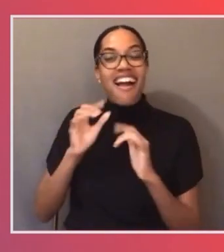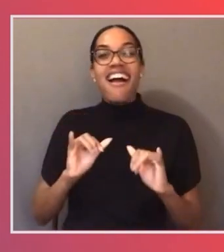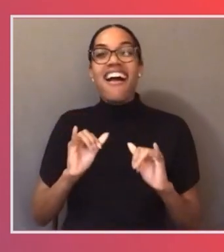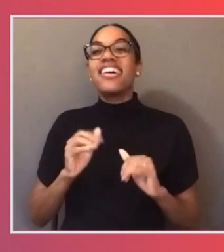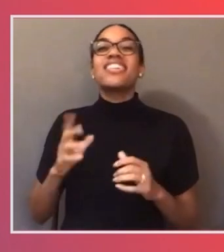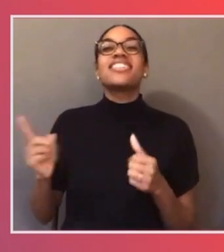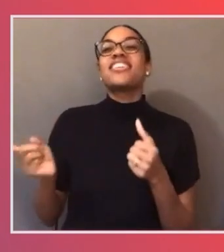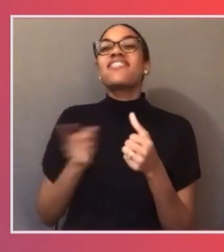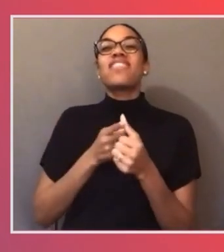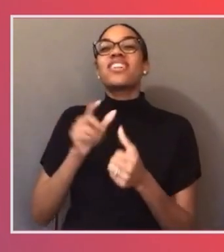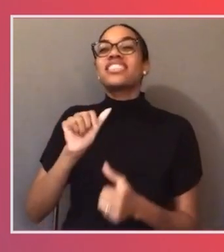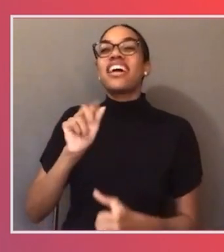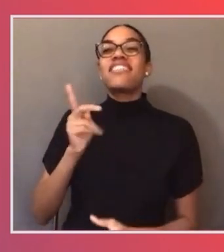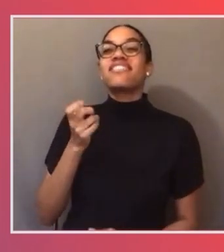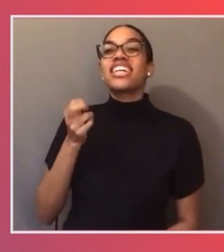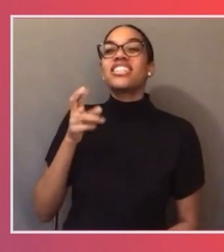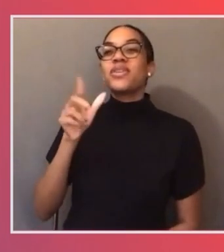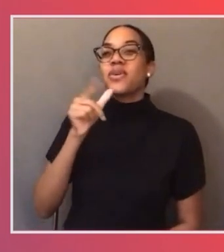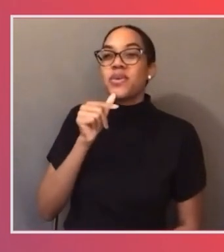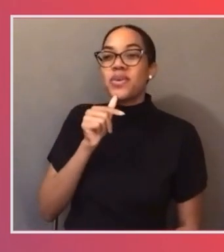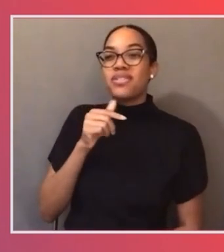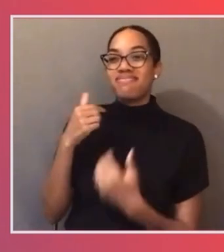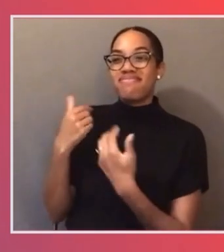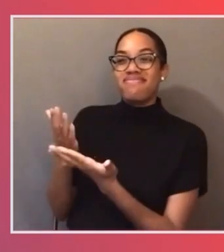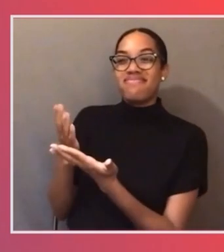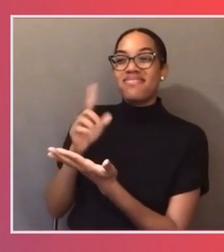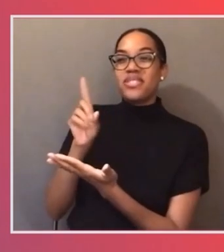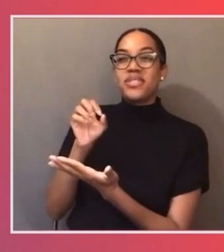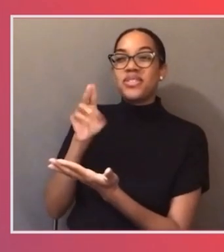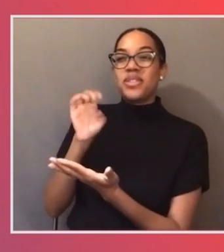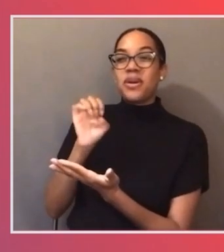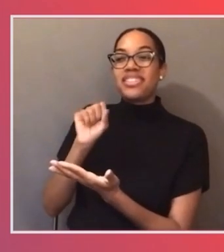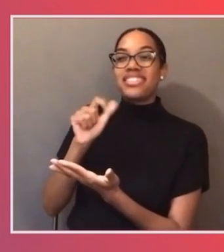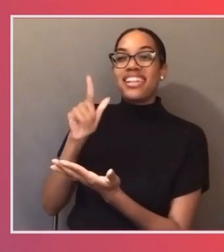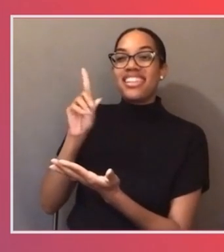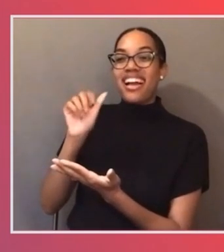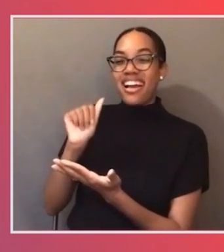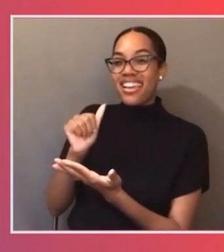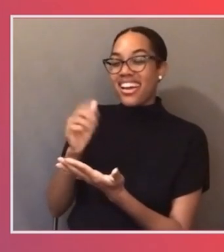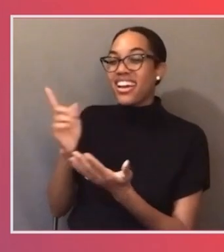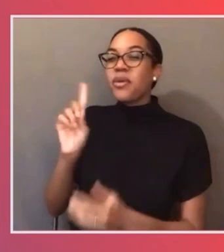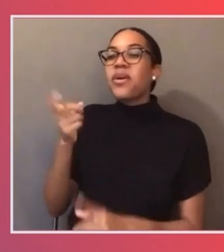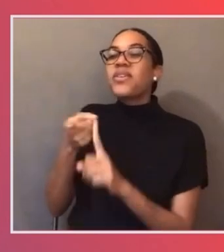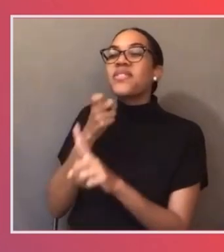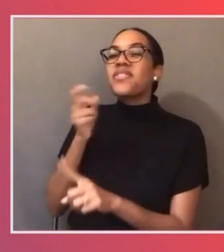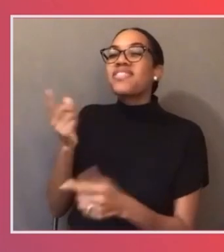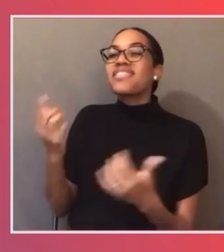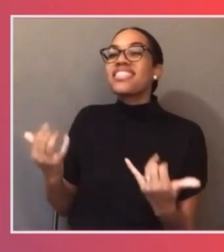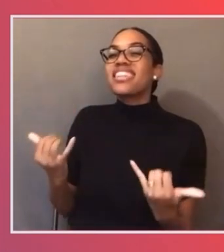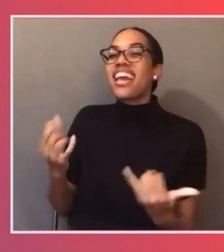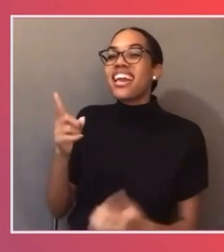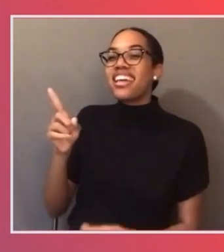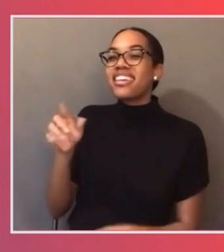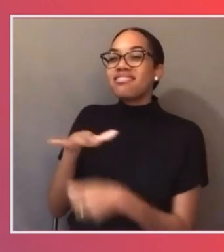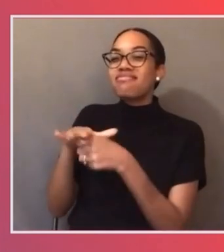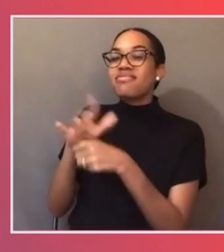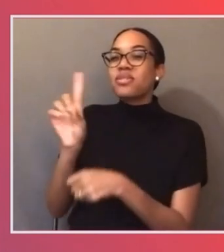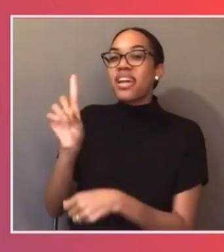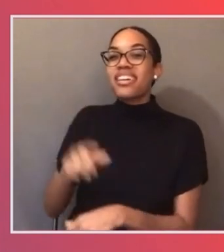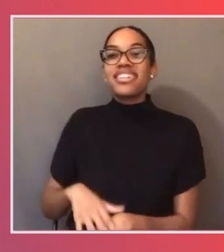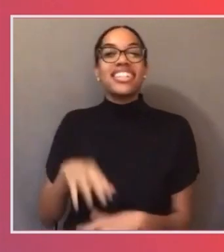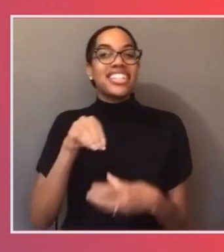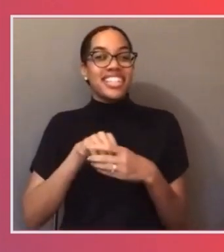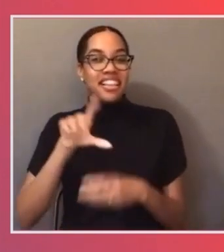Zoe, how are you? Where are you zooming in from today? I am in Los Angeles. So, yeah,